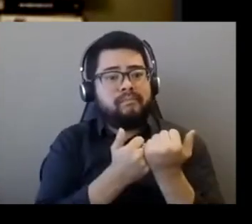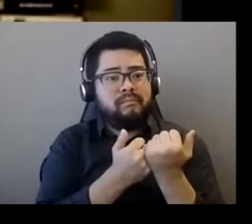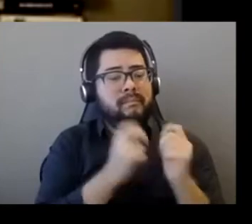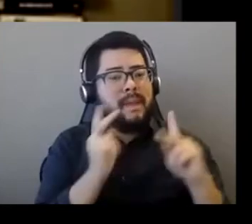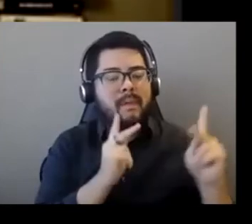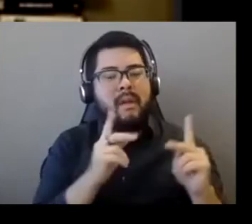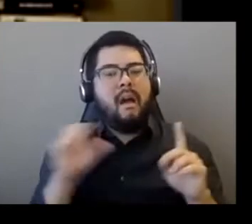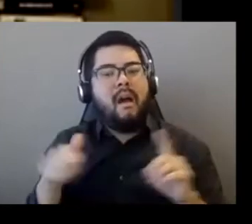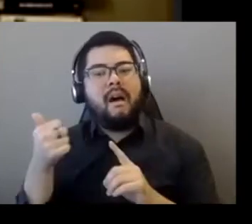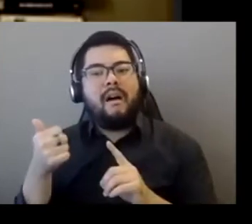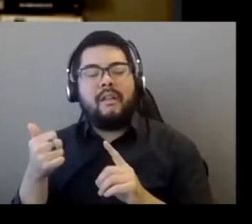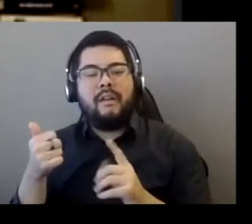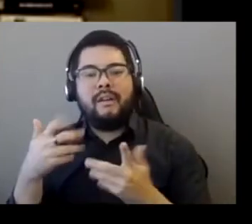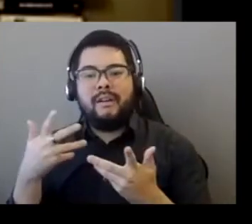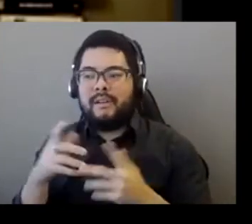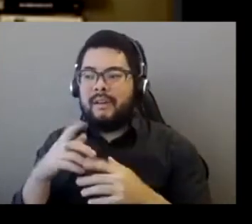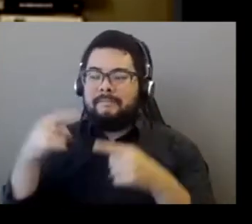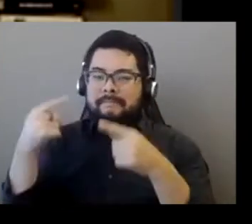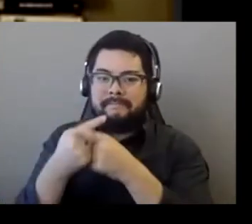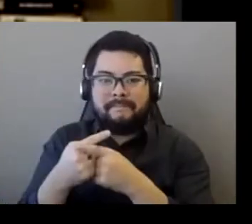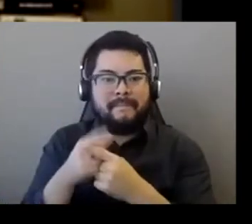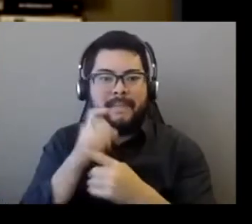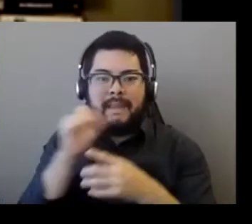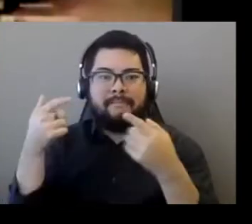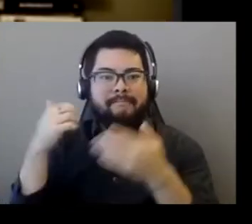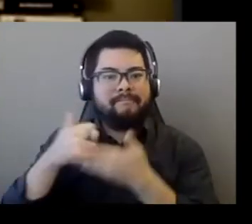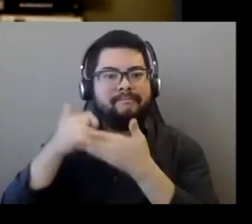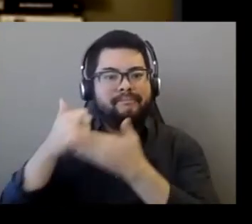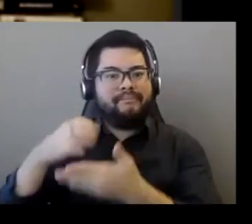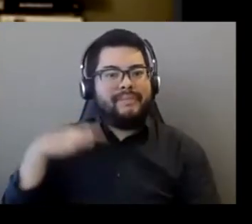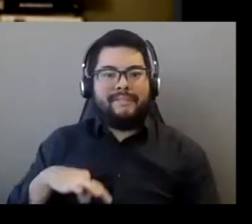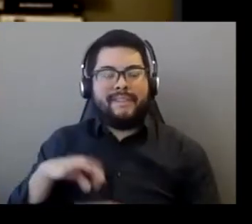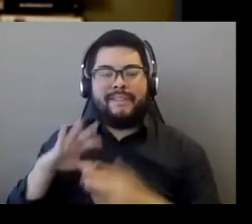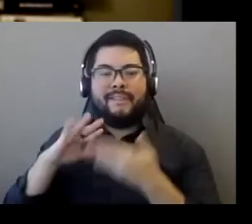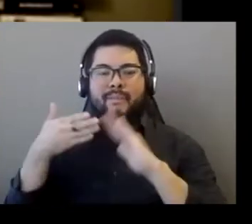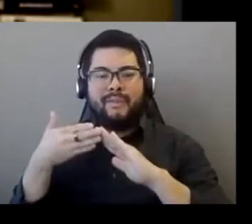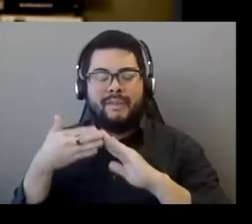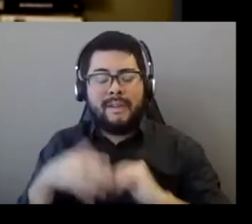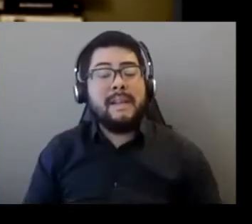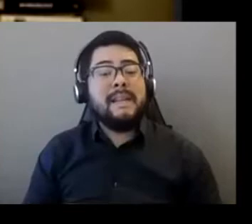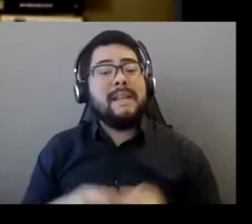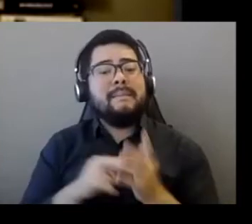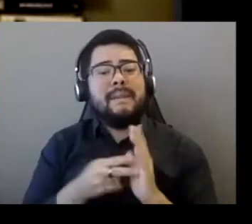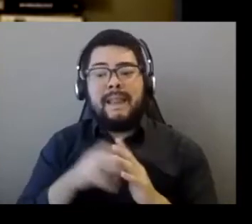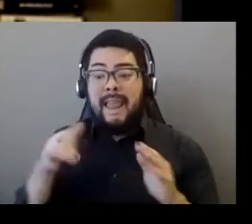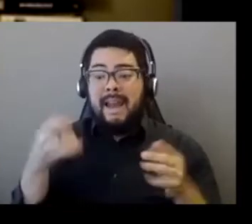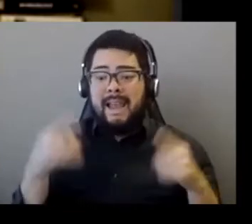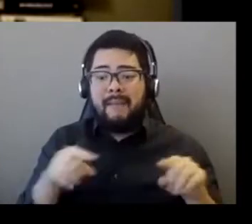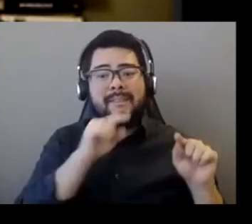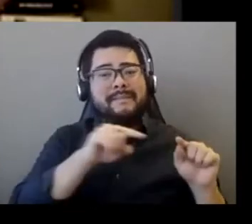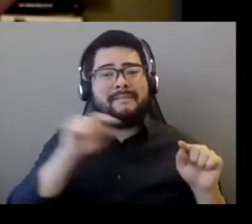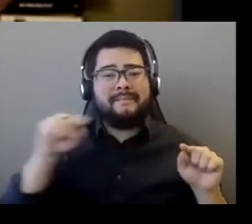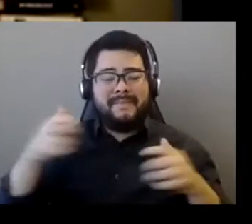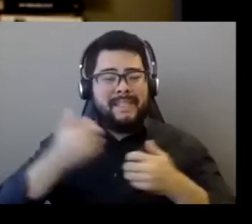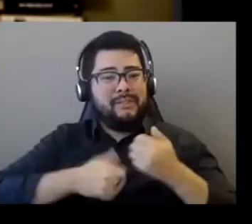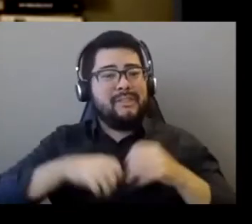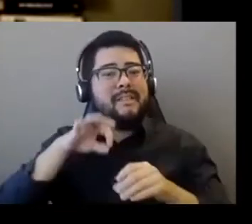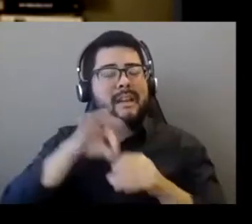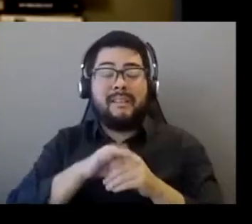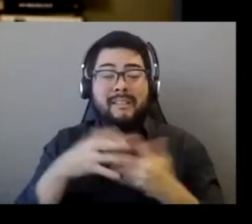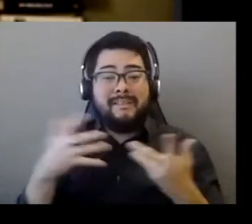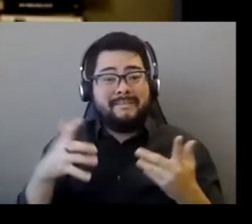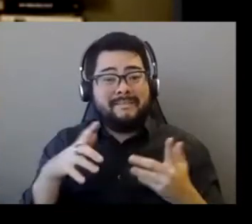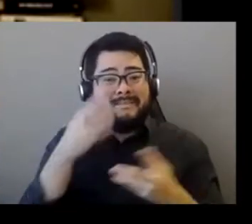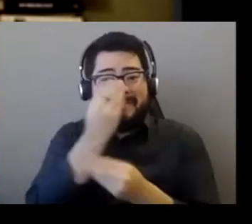a real, genuine socialist alternative. So that's in those places, there's elections, and those are real, guys.